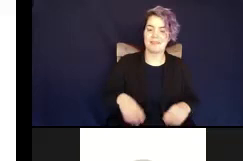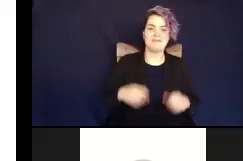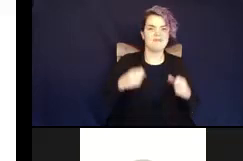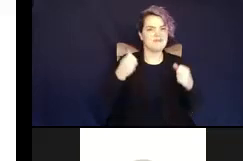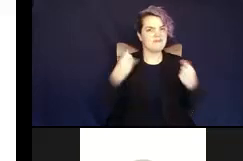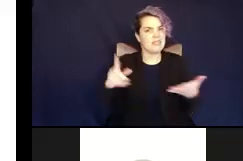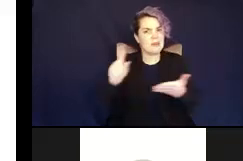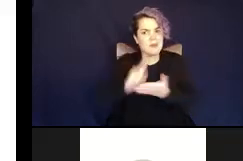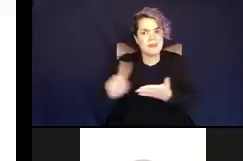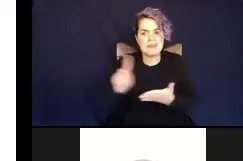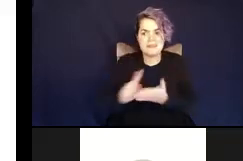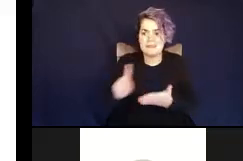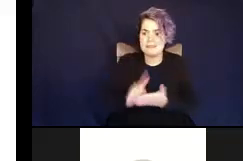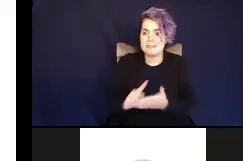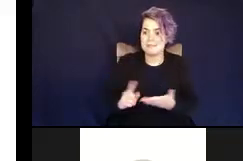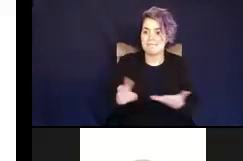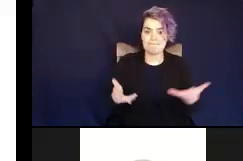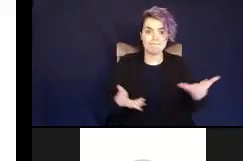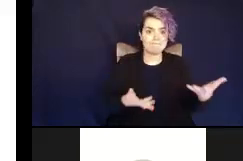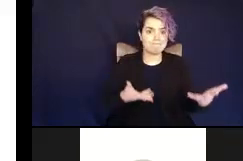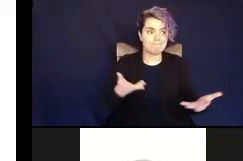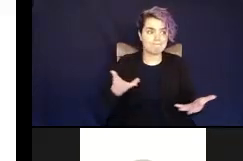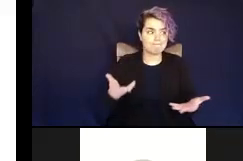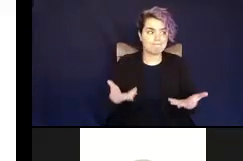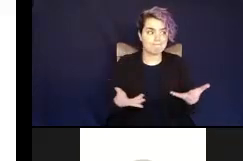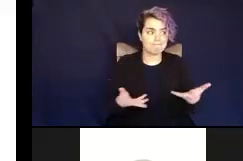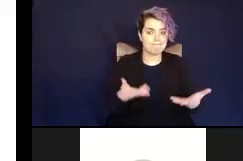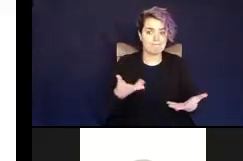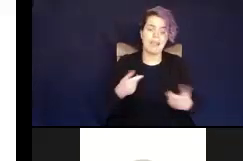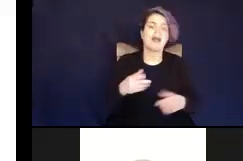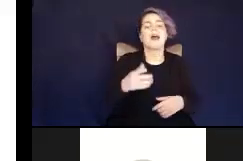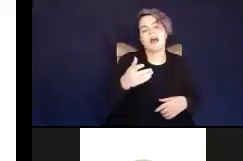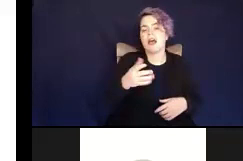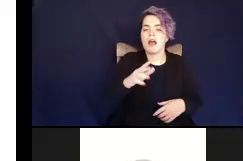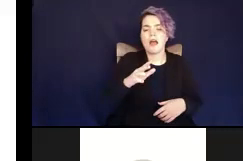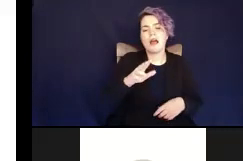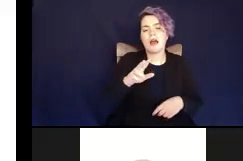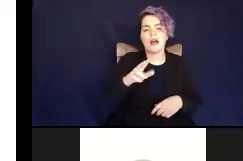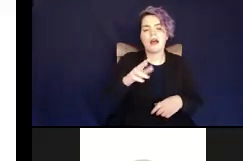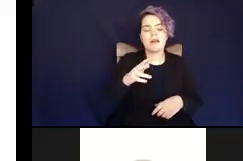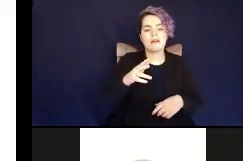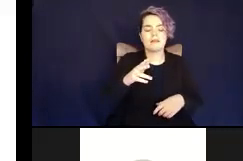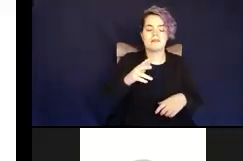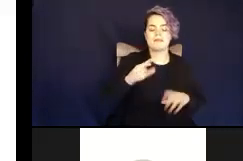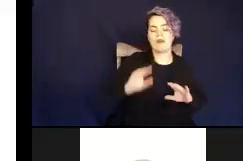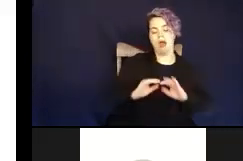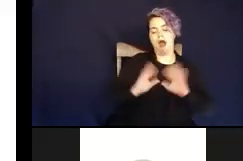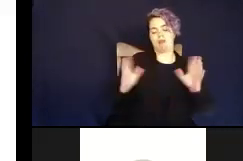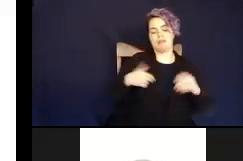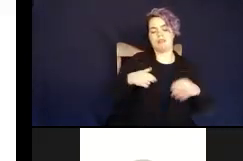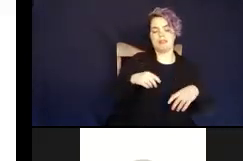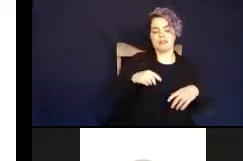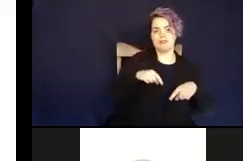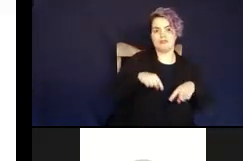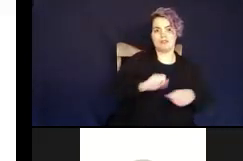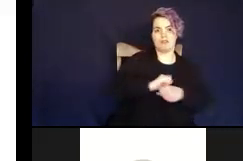that period, I wouldn't say that nothing was happening. Obviously, people were frantic, and you had a lot of state folks